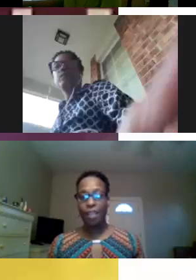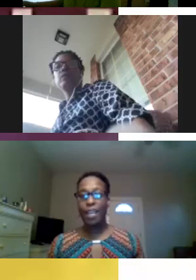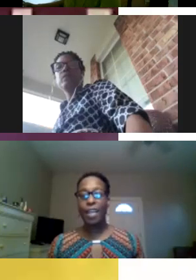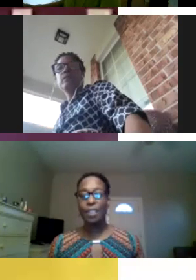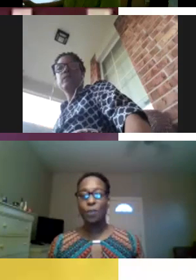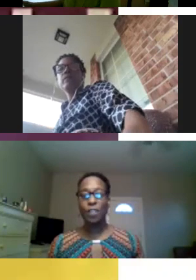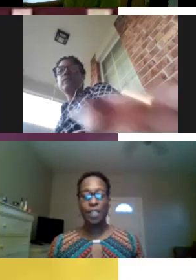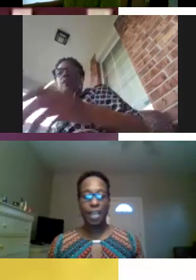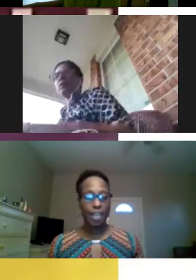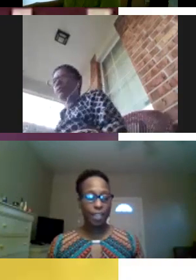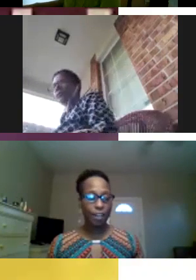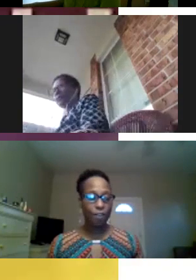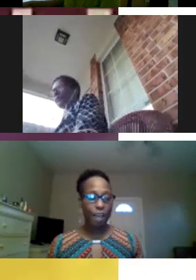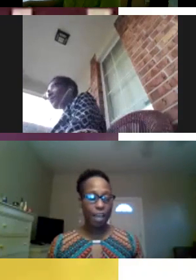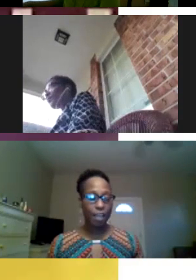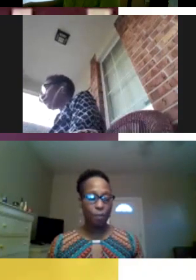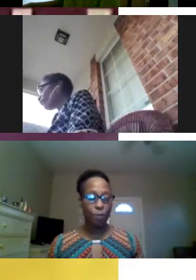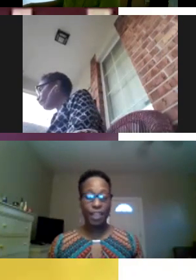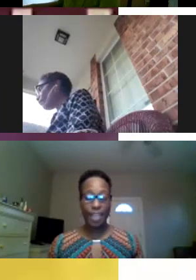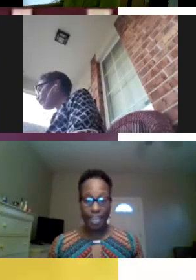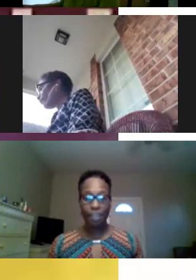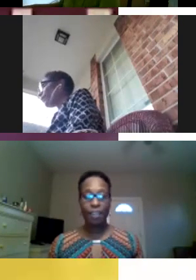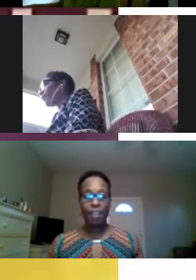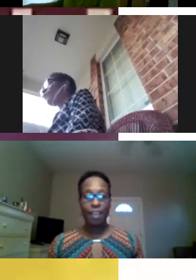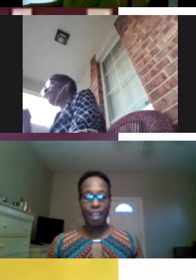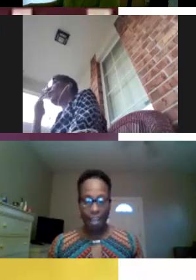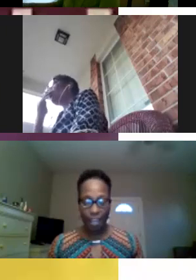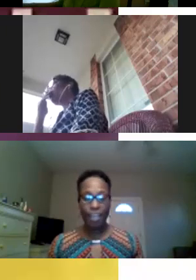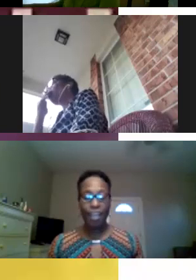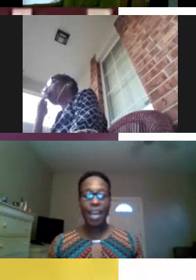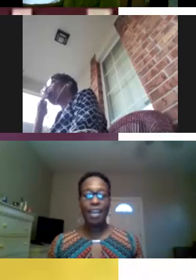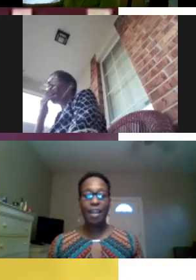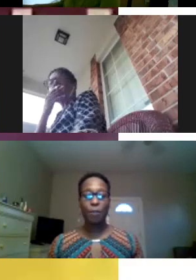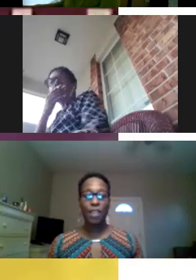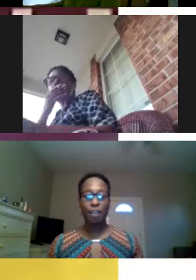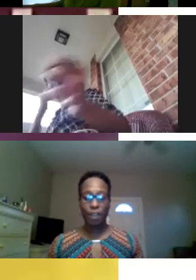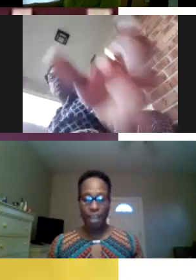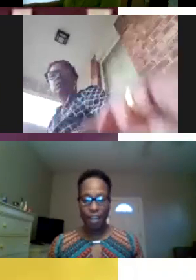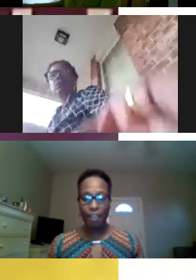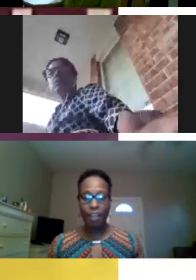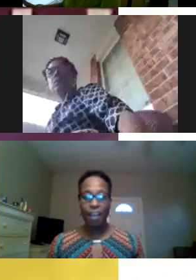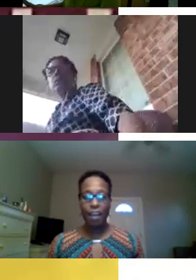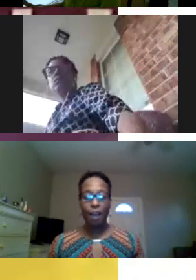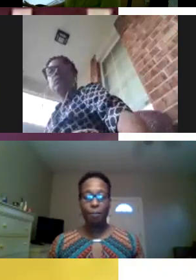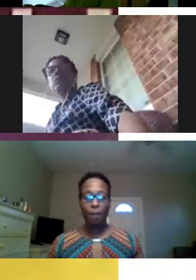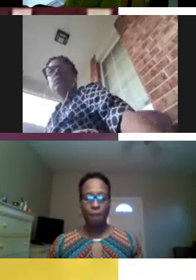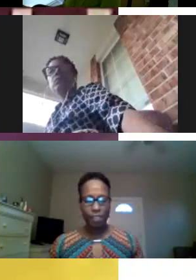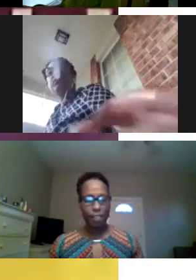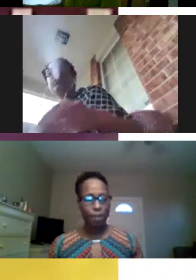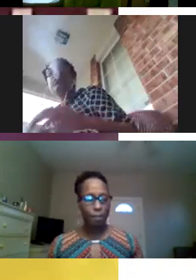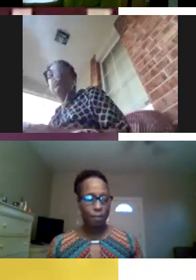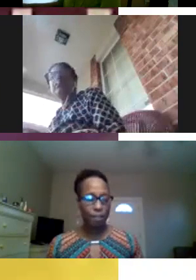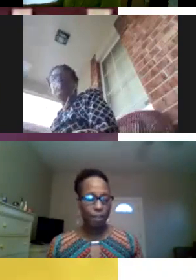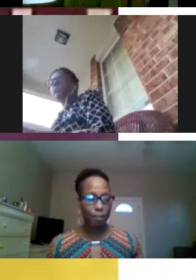Yeah. And again, I just want to say that, you know, I want to thank Kelly and I want to thank Brianna. Our